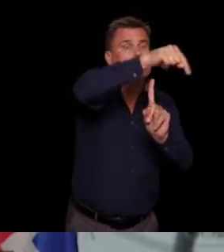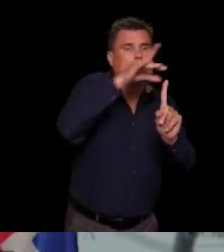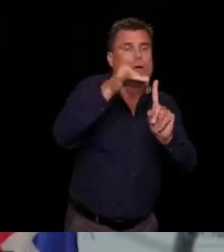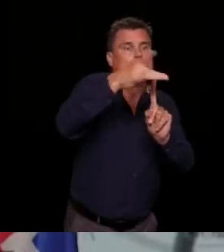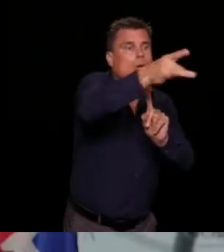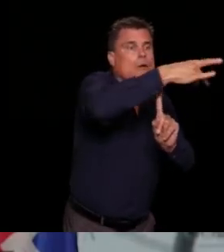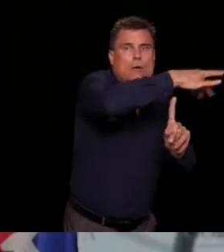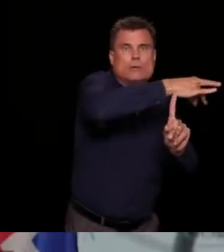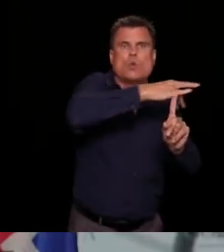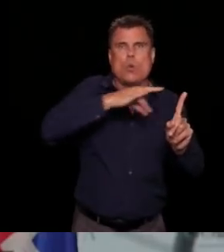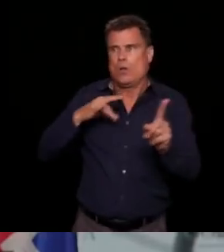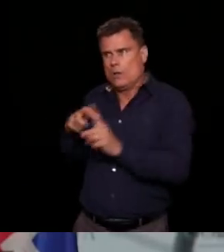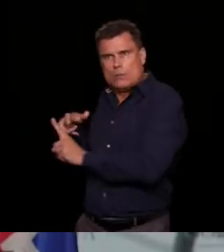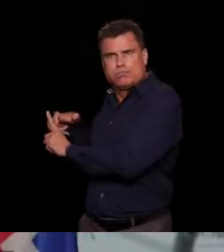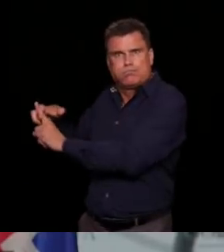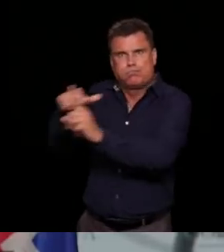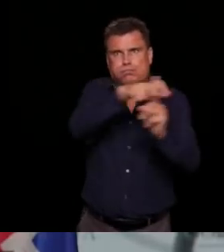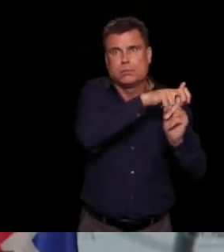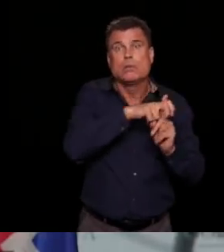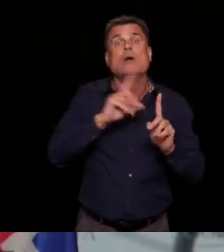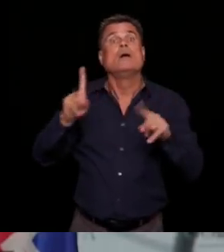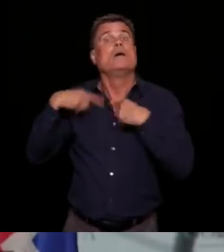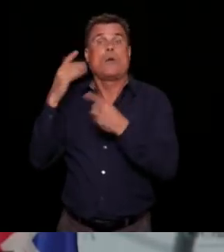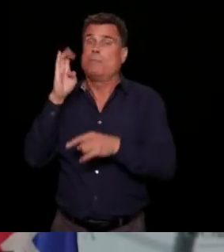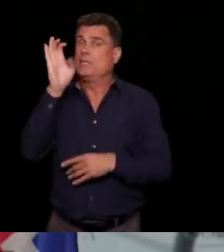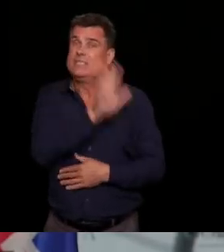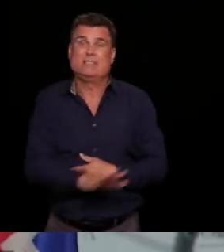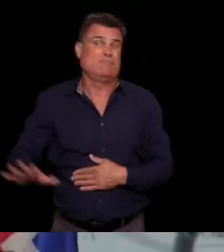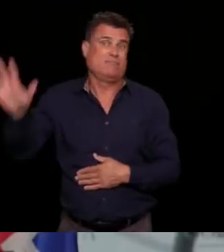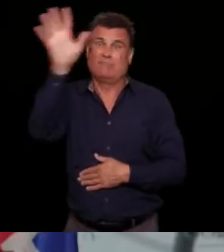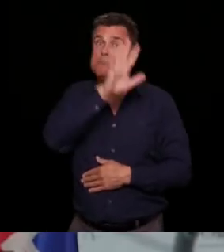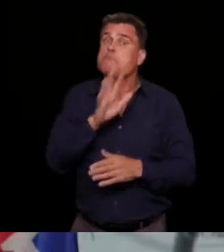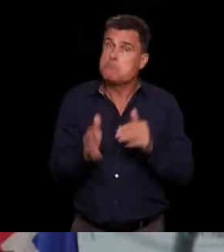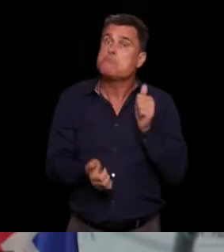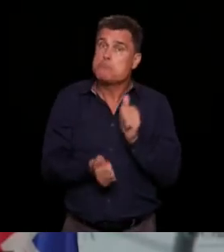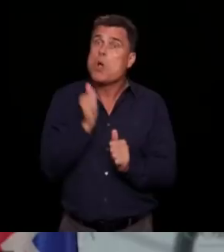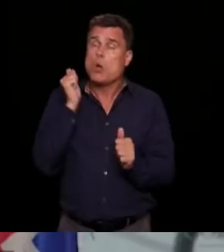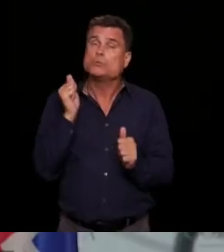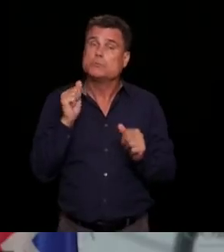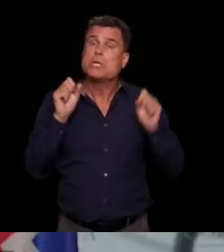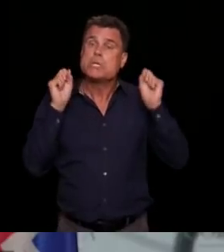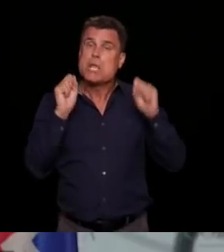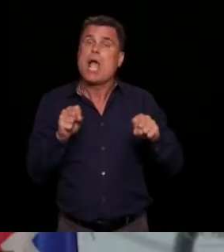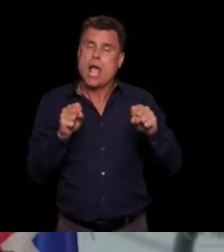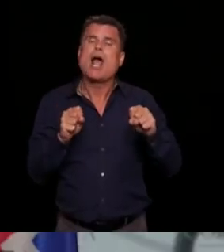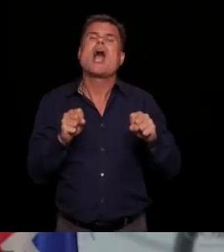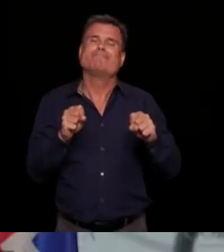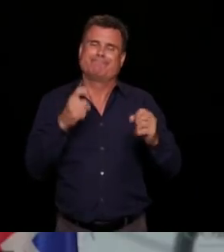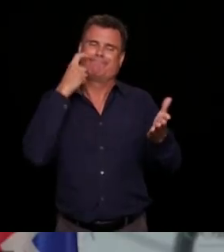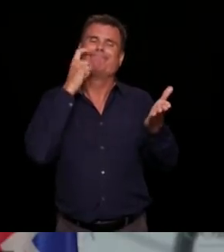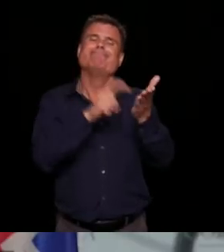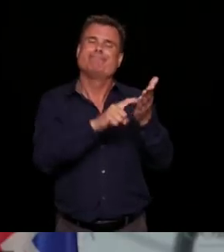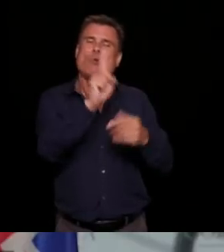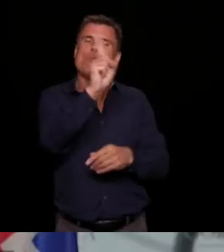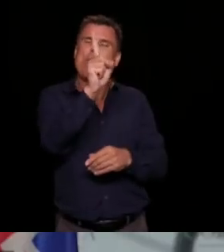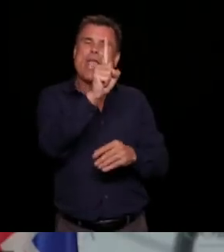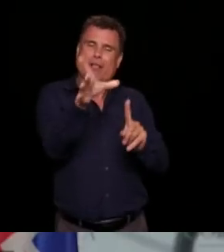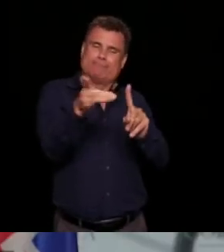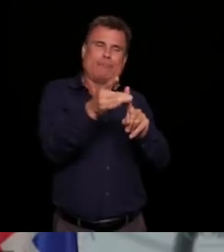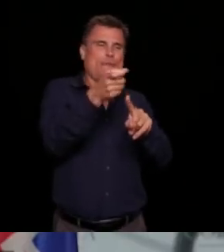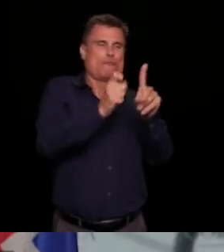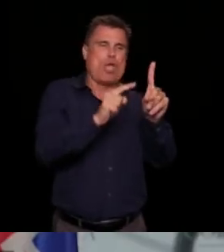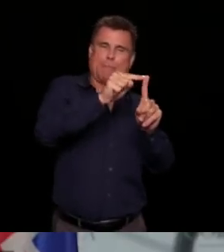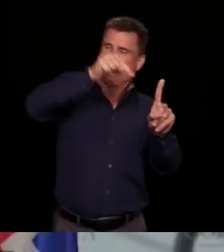able to identify the vast majority of sources of infection. Thank you, and we have time for one more question this afternoon. For